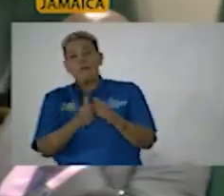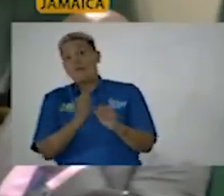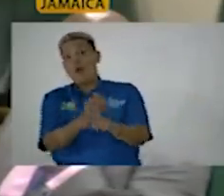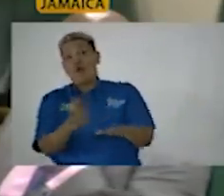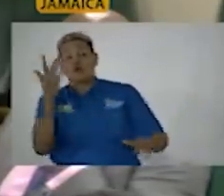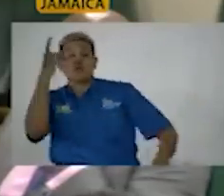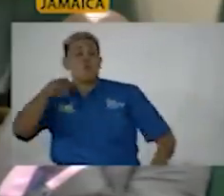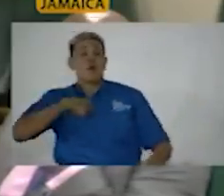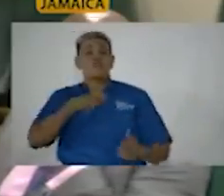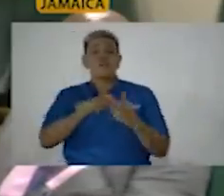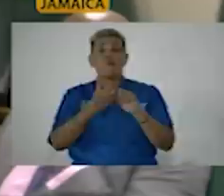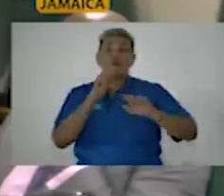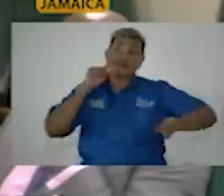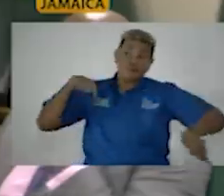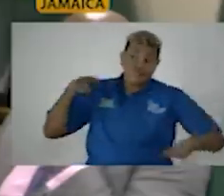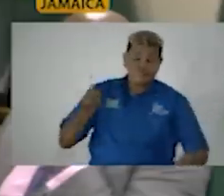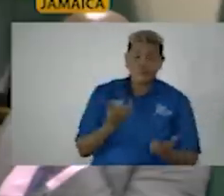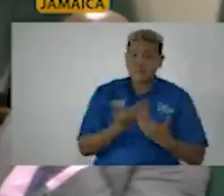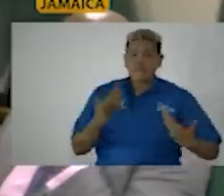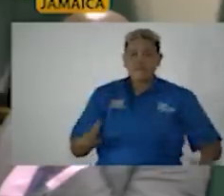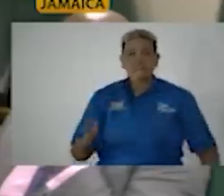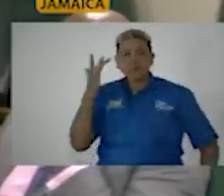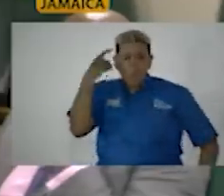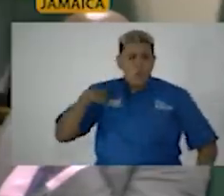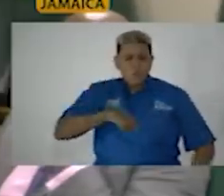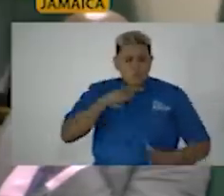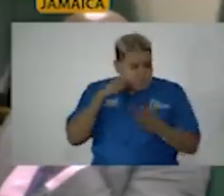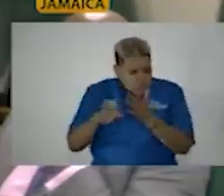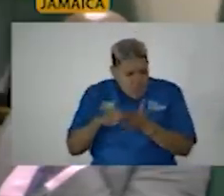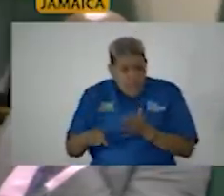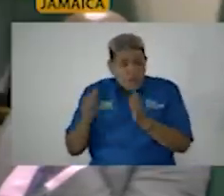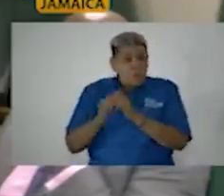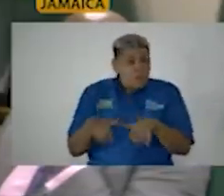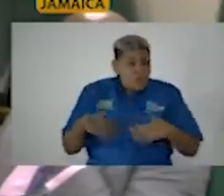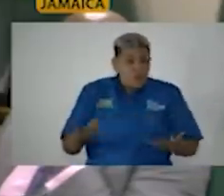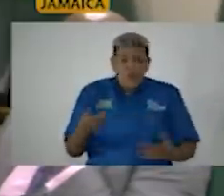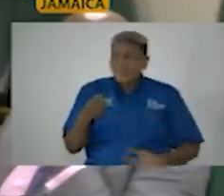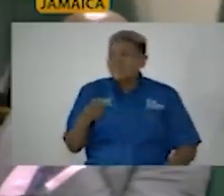have had that problem before, Madam Speaker. So we check with